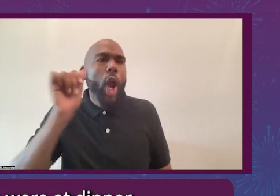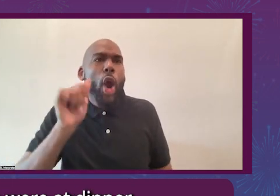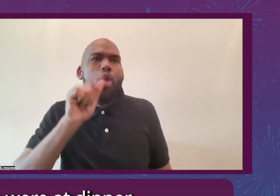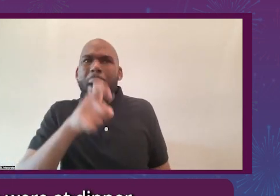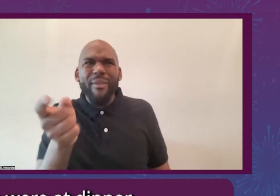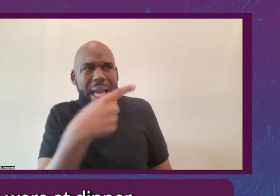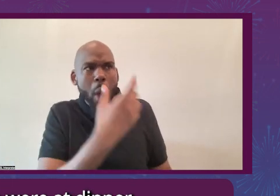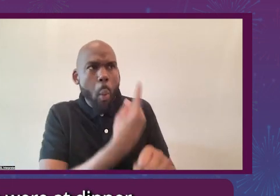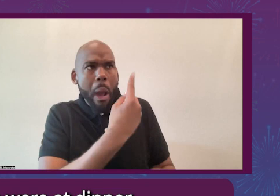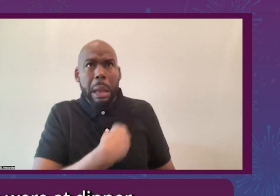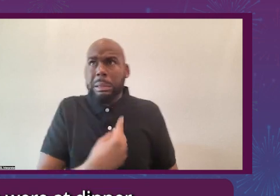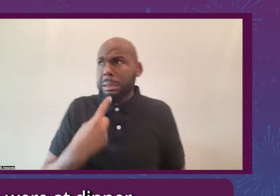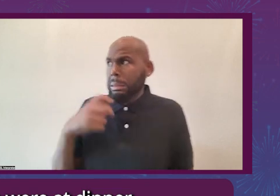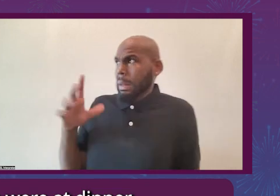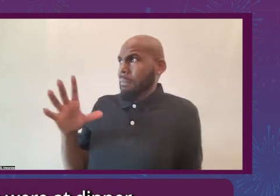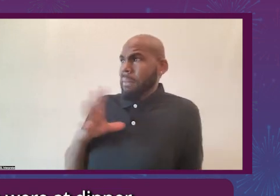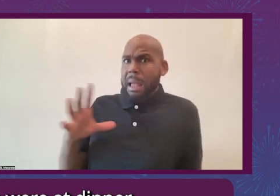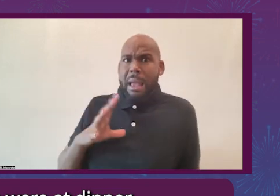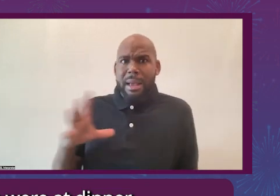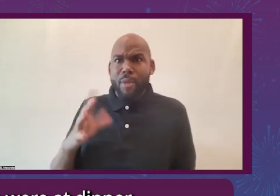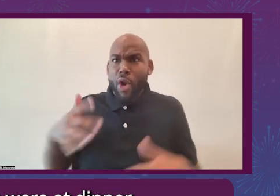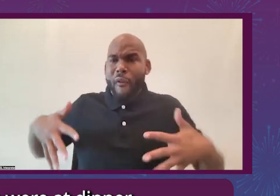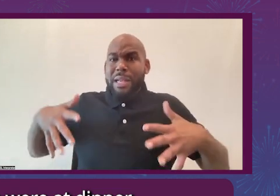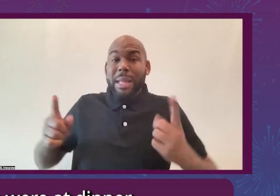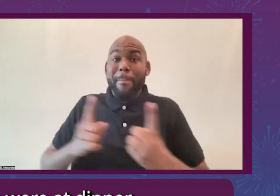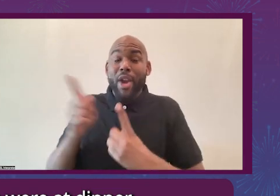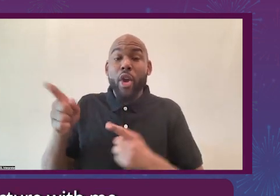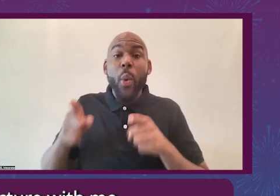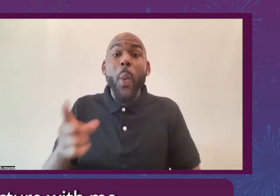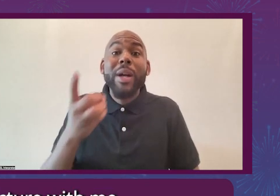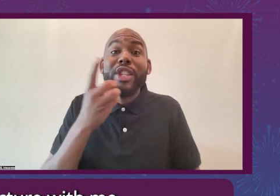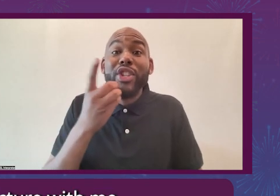and so nervous to meet her. While we were at dinner, somebody recognized me from Spring